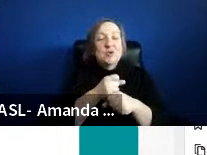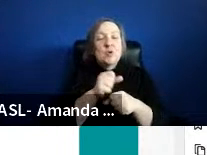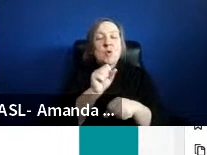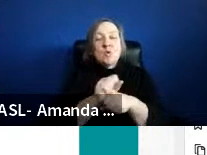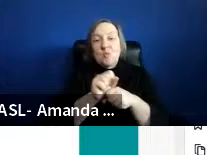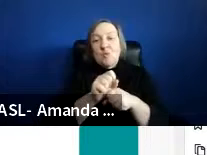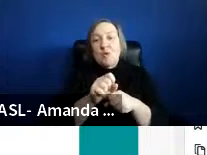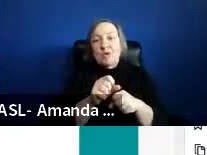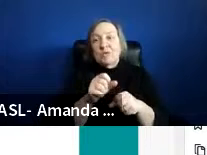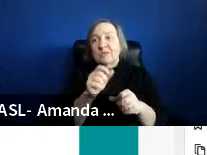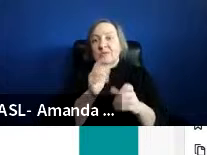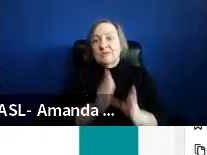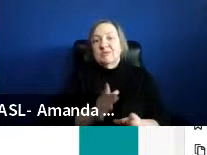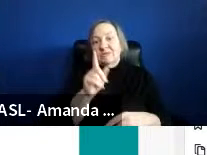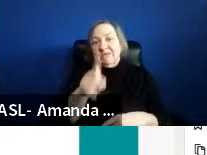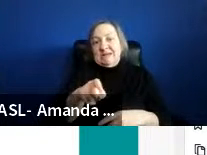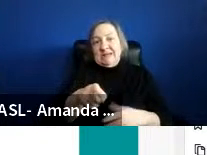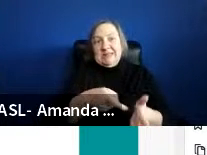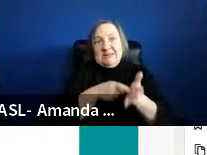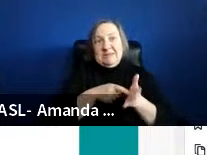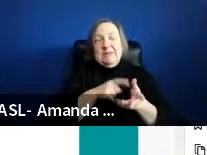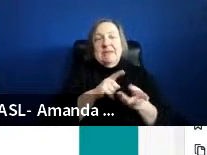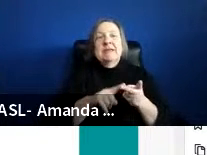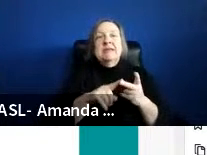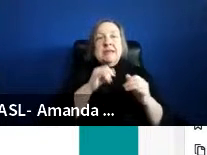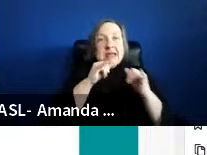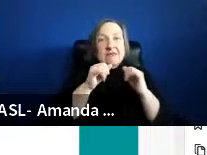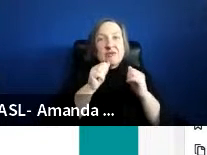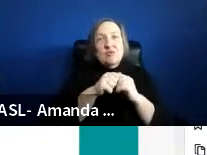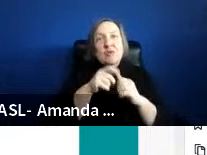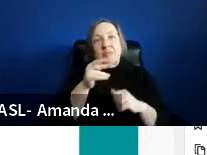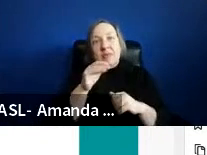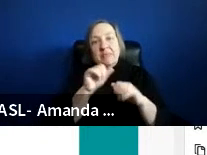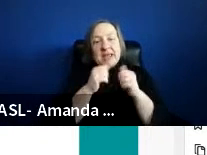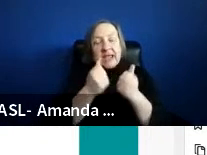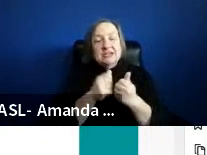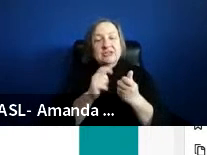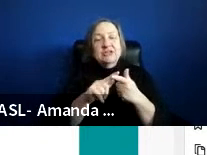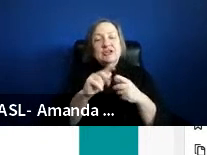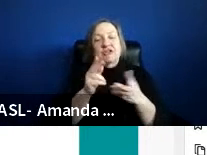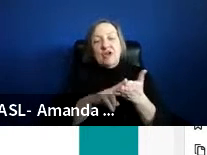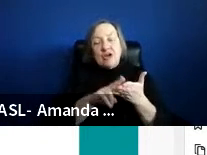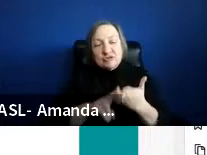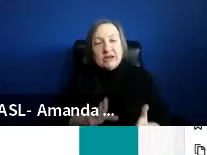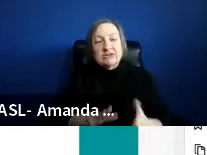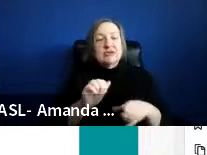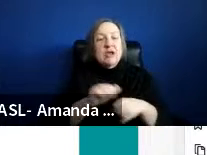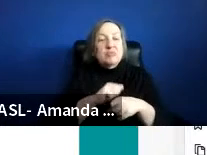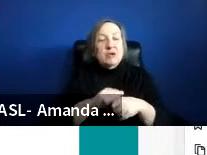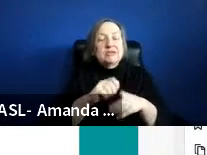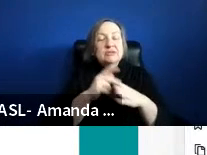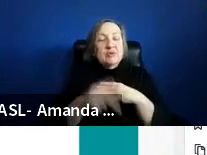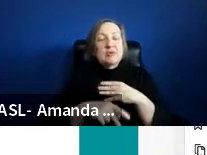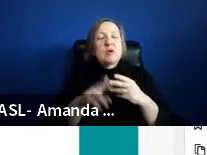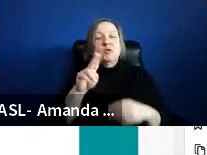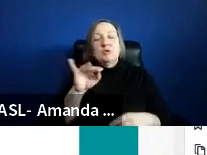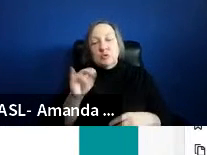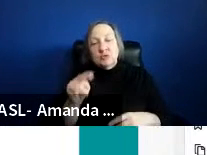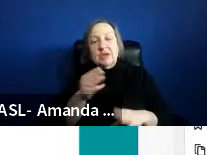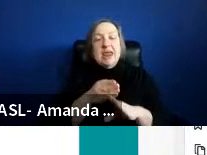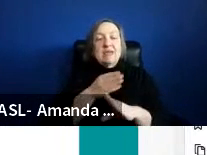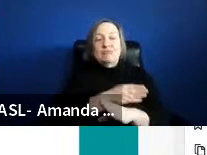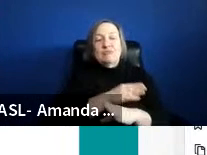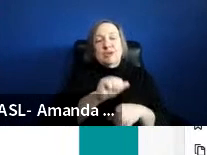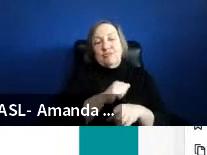demand, conducting extensive interviews with public agencies, contractors, apprenticeship programs, unions, and pre-apprenticeship programs,